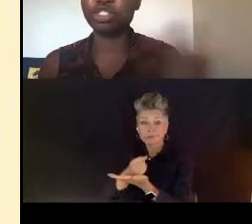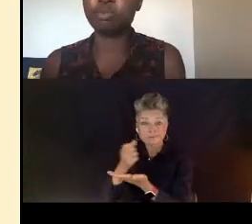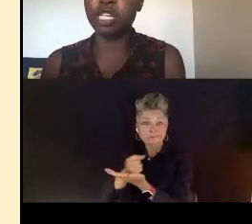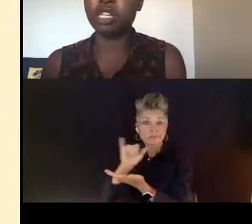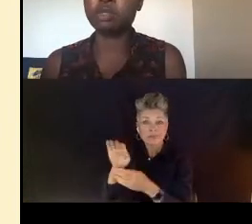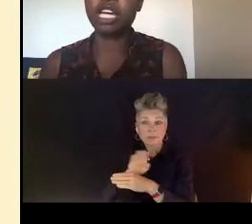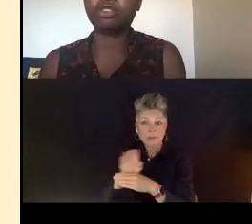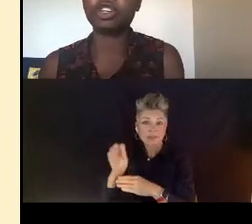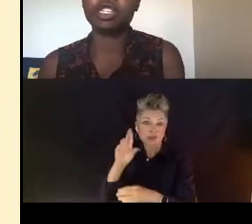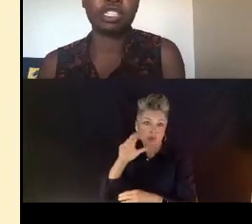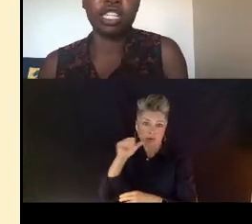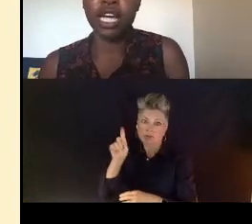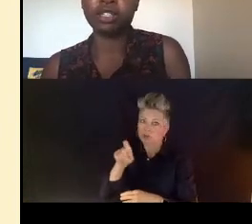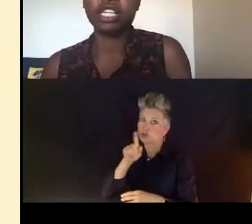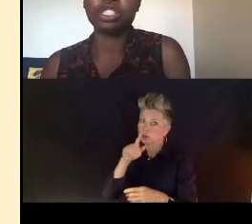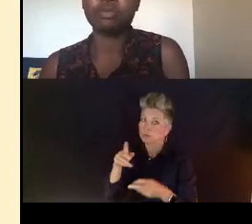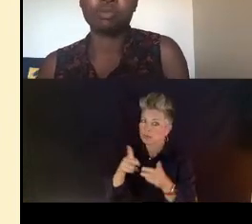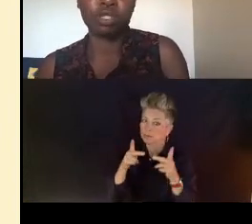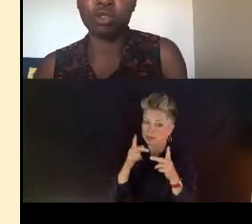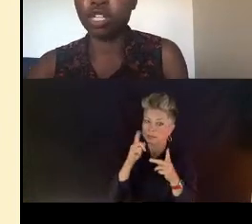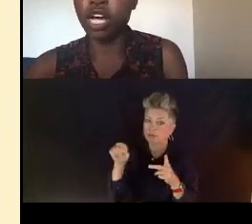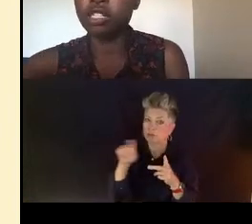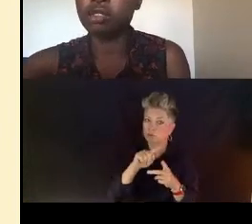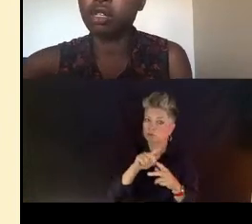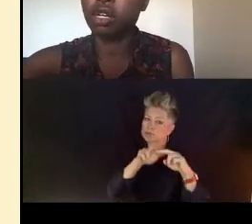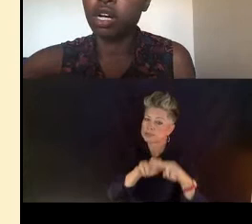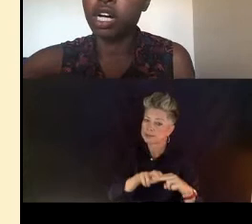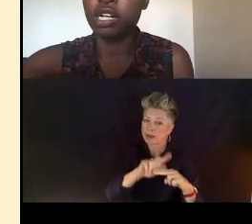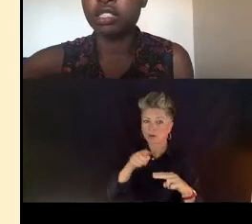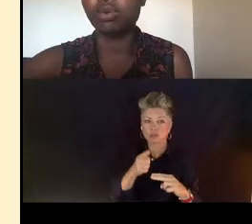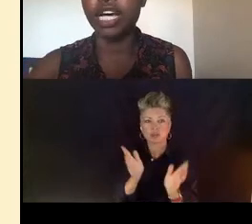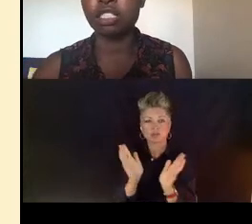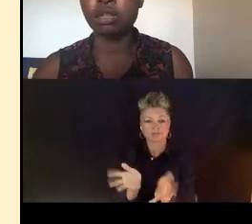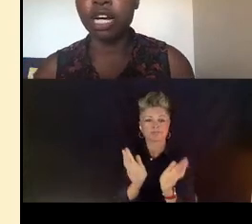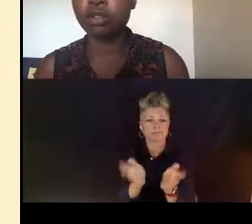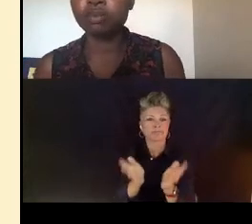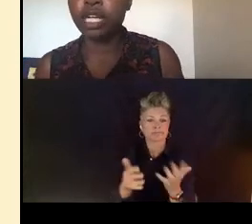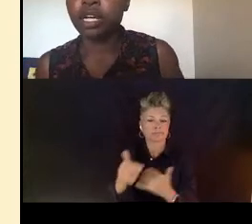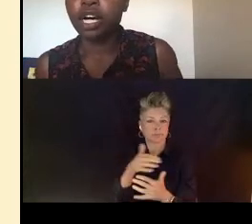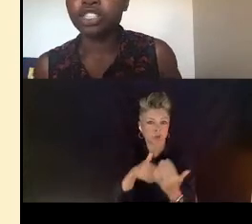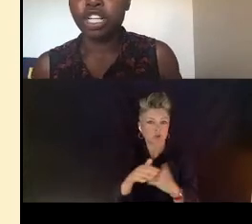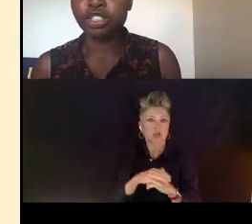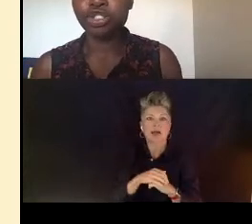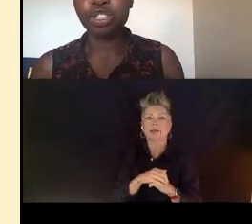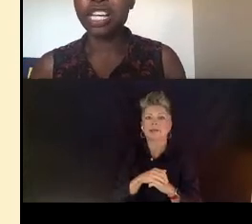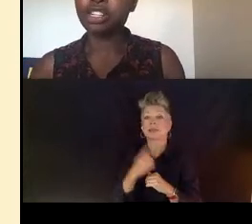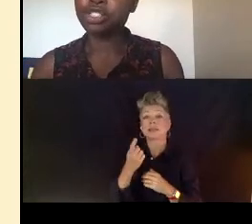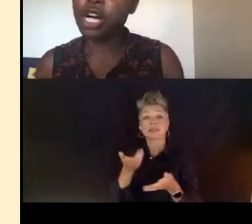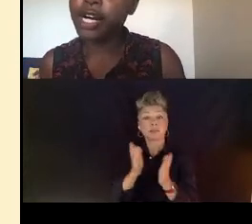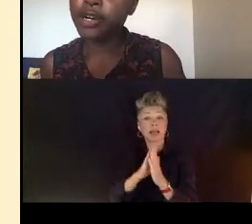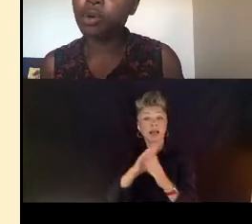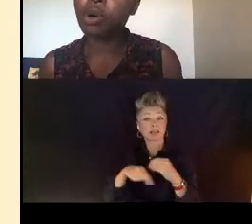there should be space for you to sit down and just socialize. Someone asked about a shared street